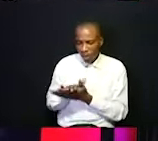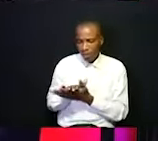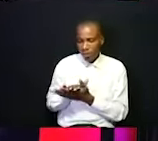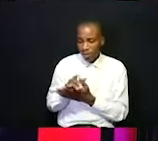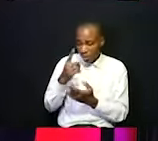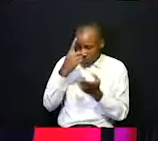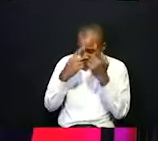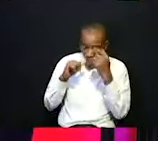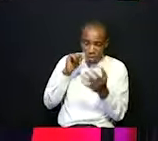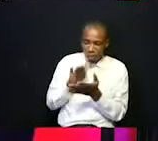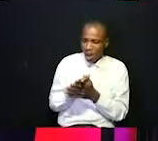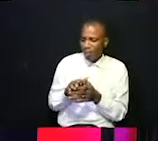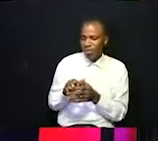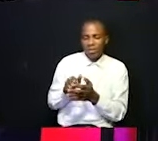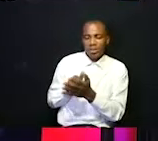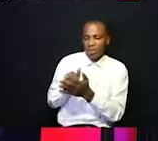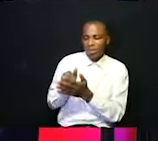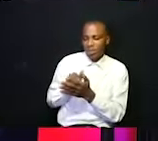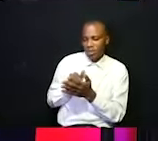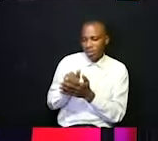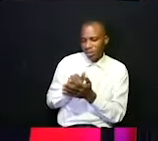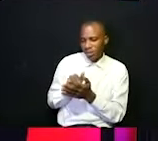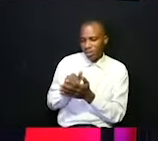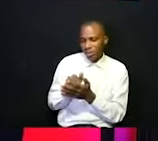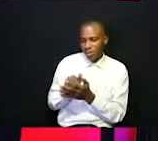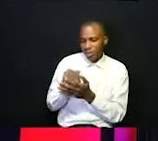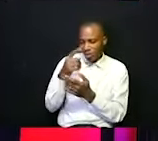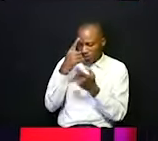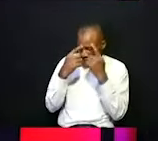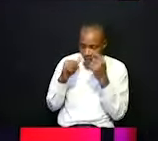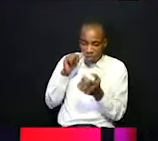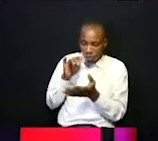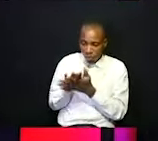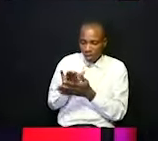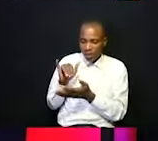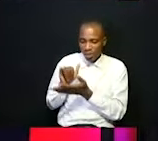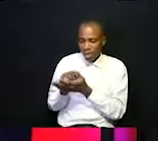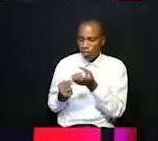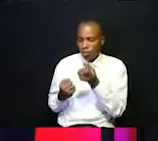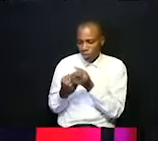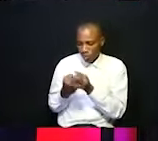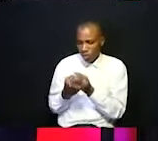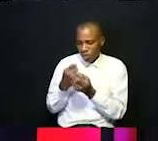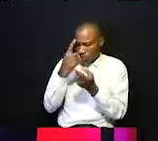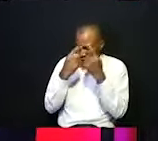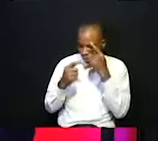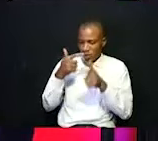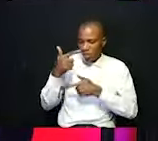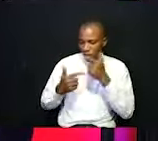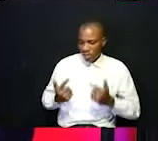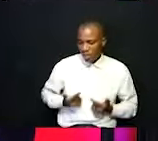weaker partner and as heirs with you of the gracious gift of life, so